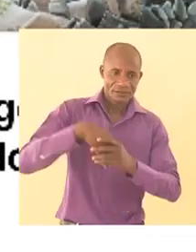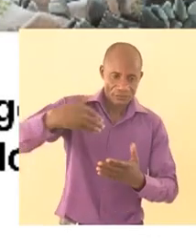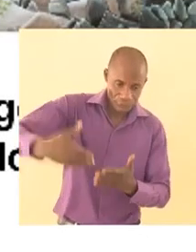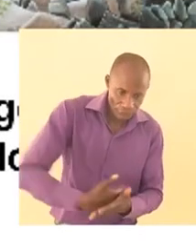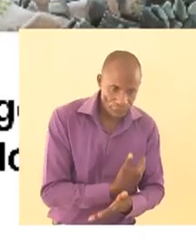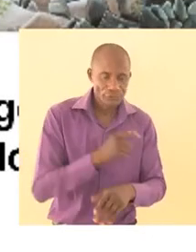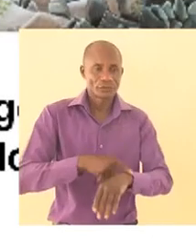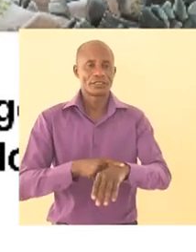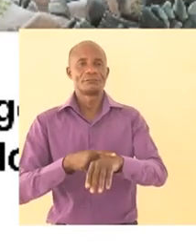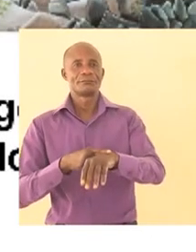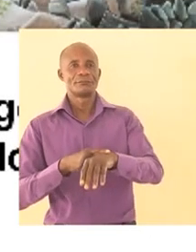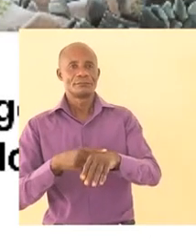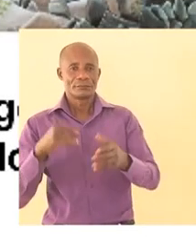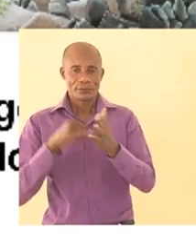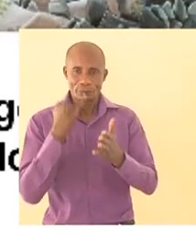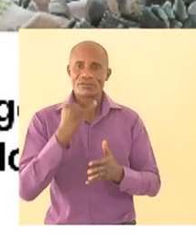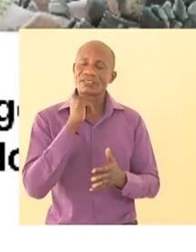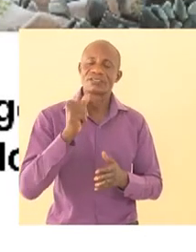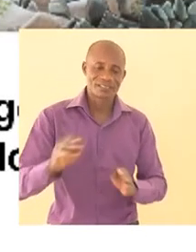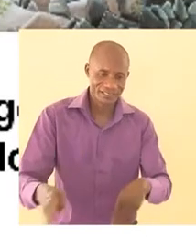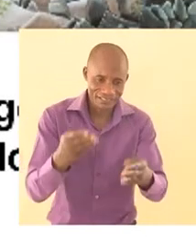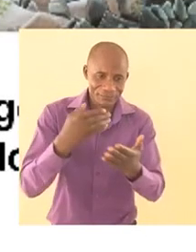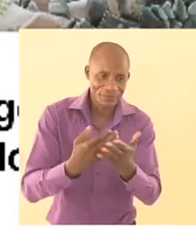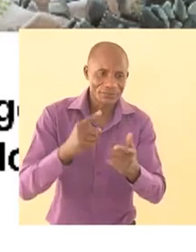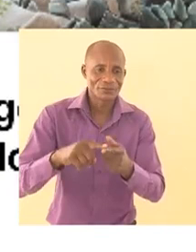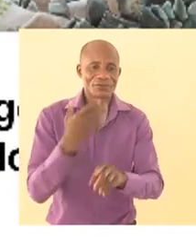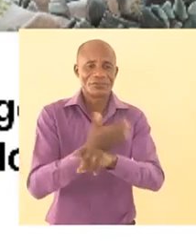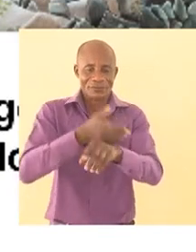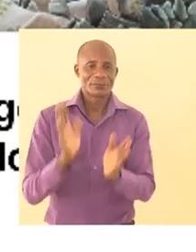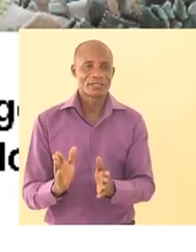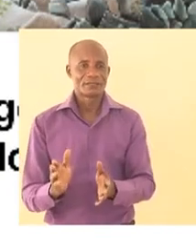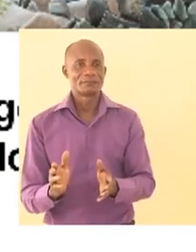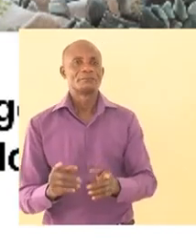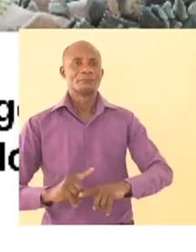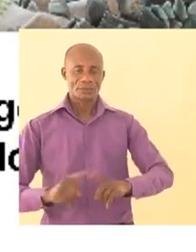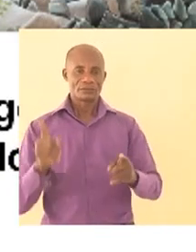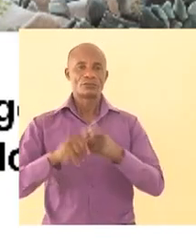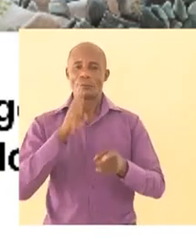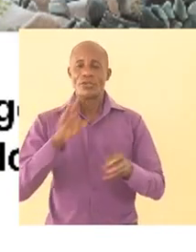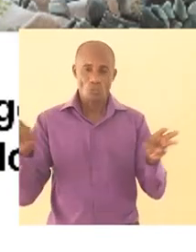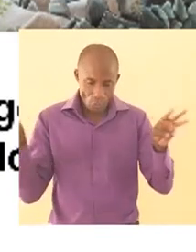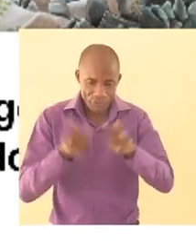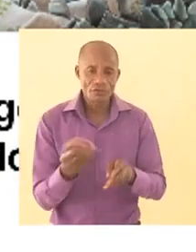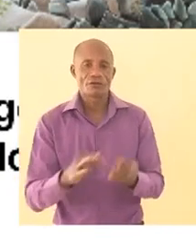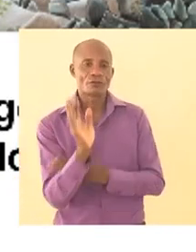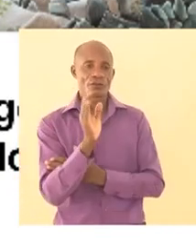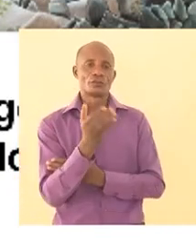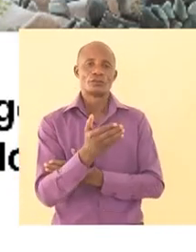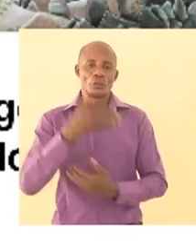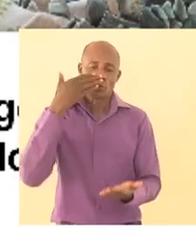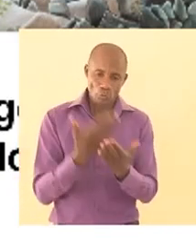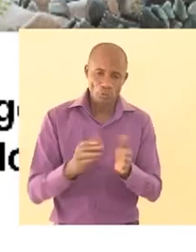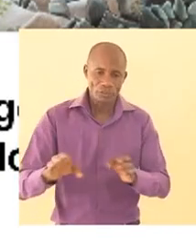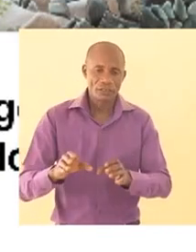new dispensation, it's not enough that you are doing good, that you are giving money to beggars, that you are whatever. To be worthy of God, good deeds must be done with the